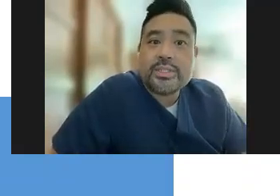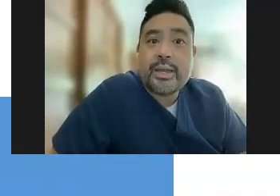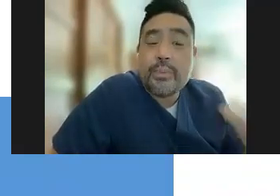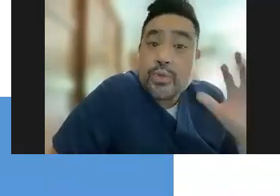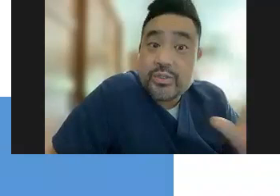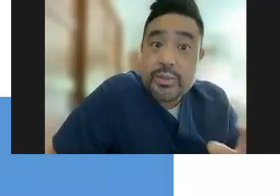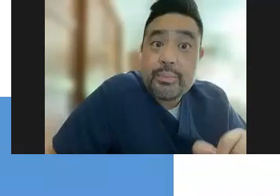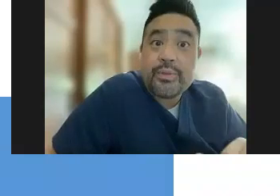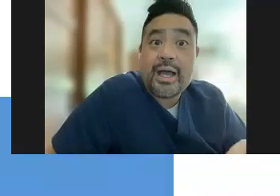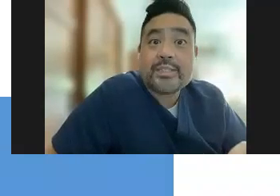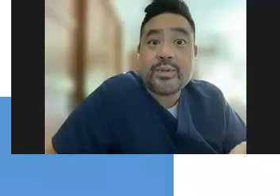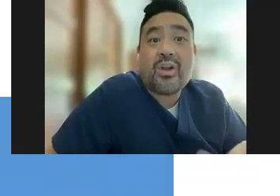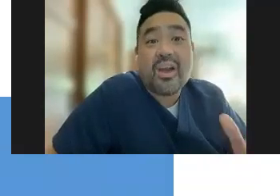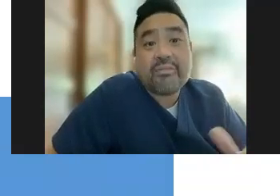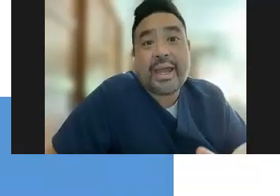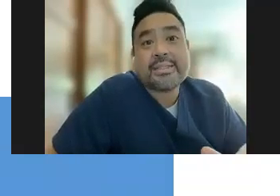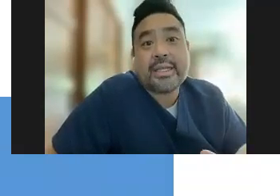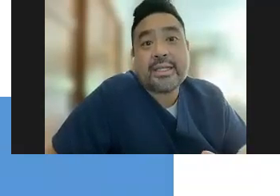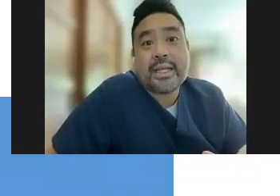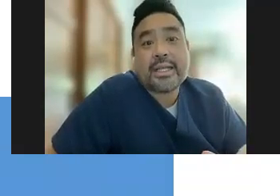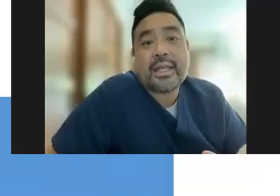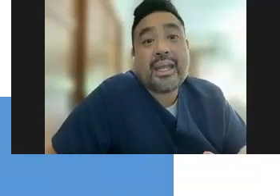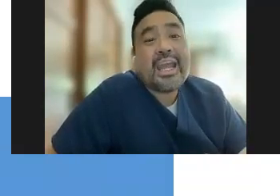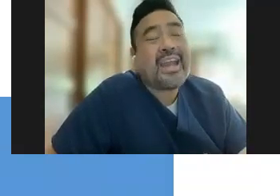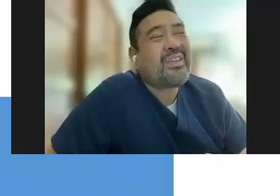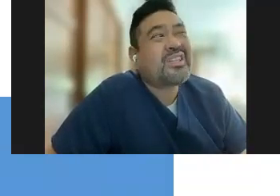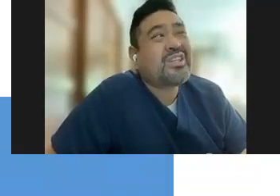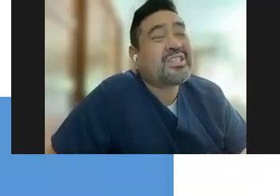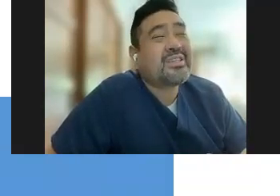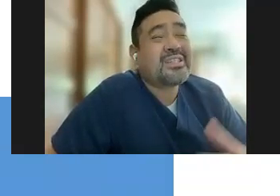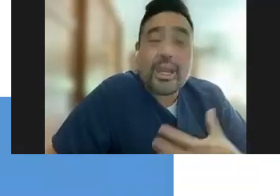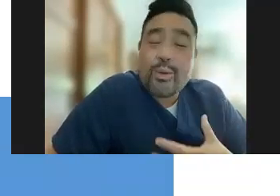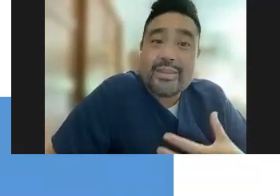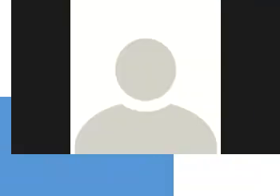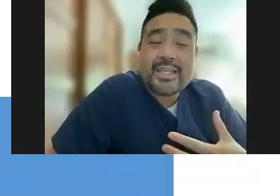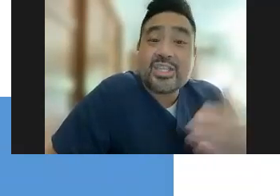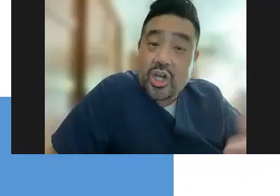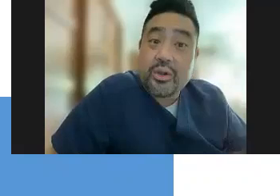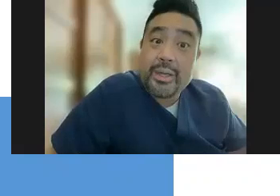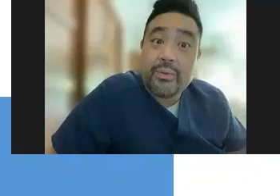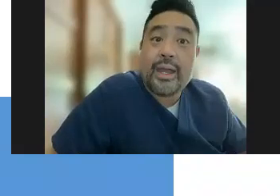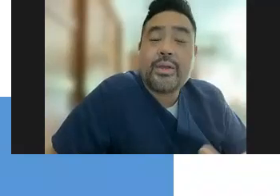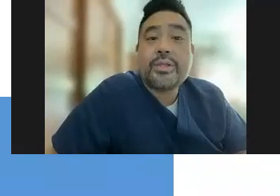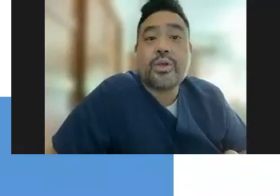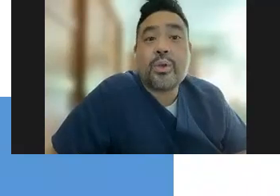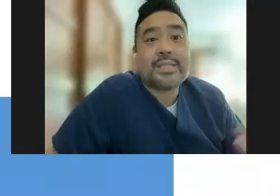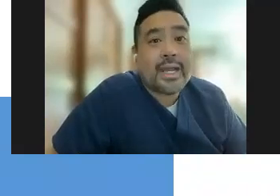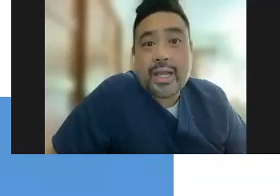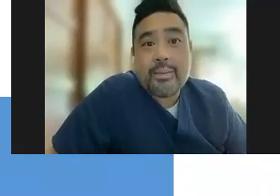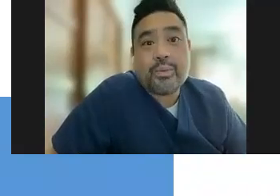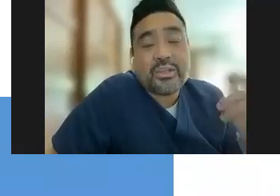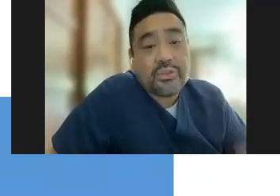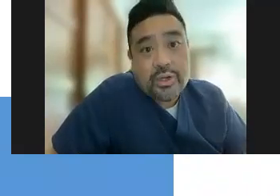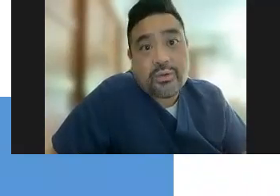their numbers is that most of the people in the hospital are unvaccinated. And the scary thing is, it's younger people now. So it's